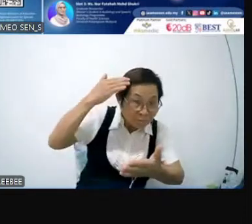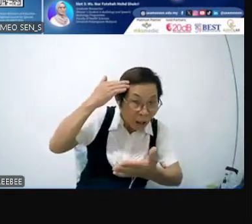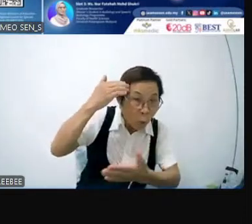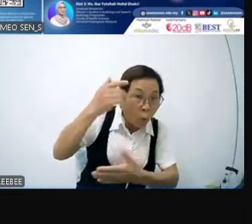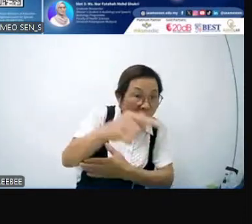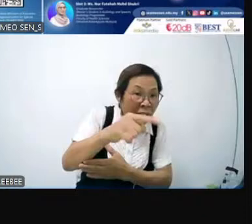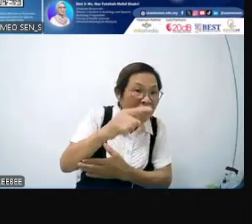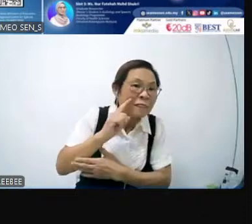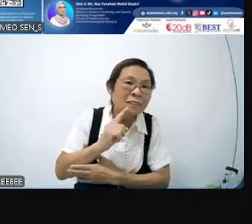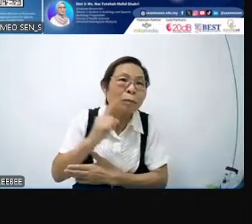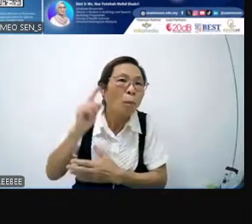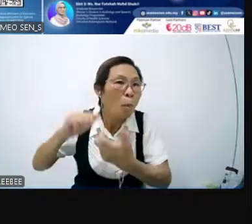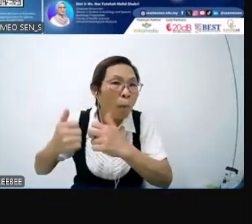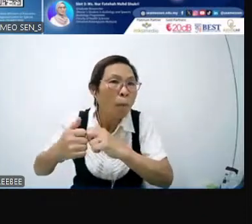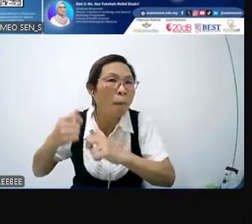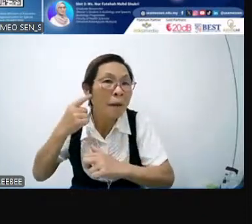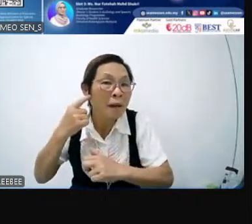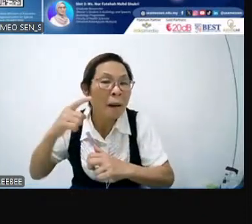is